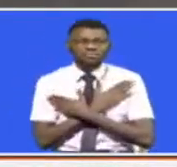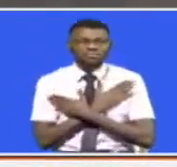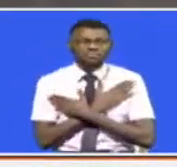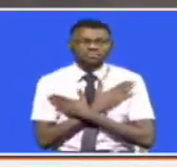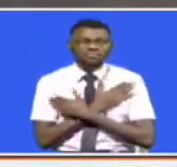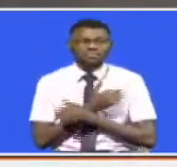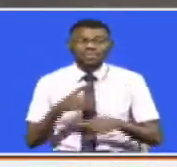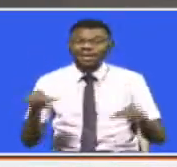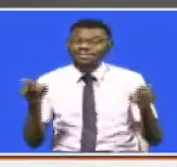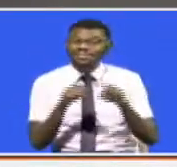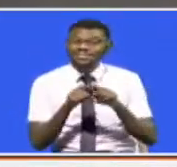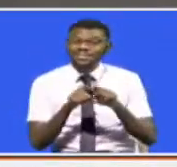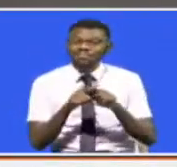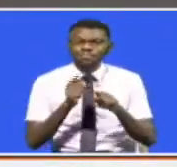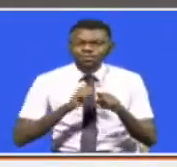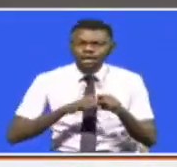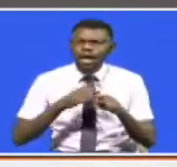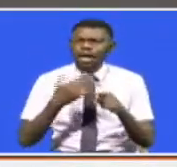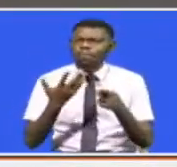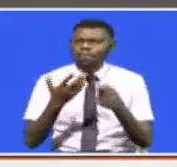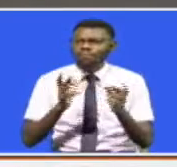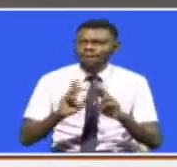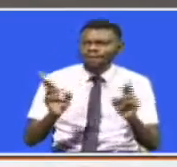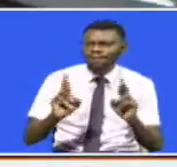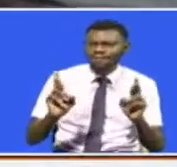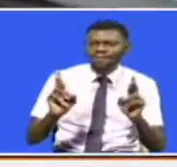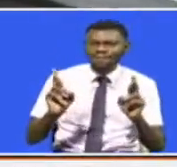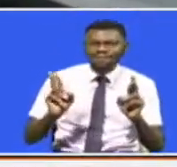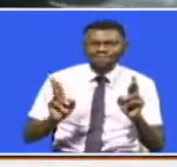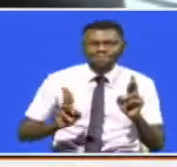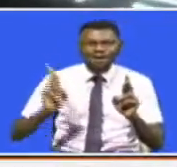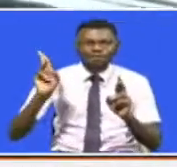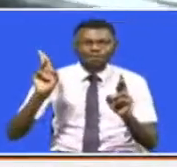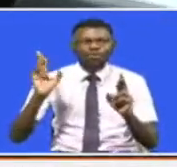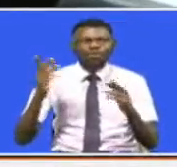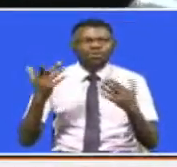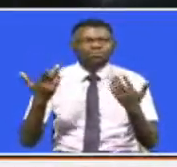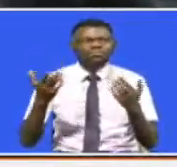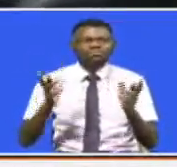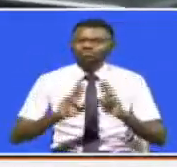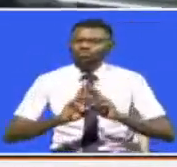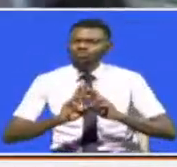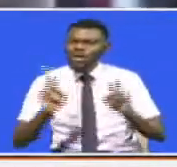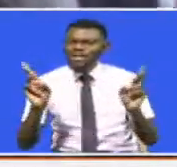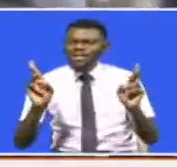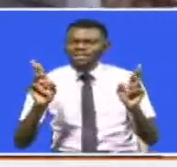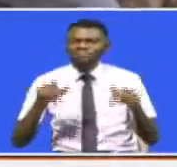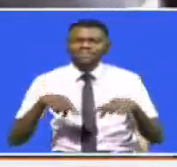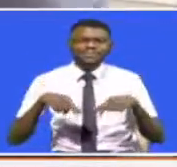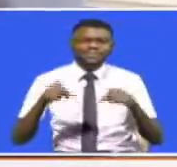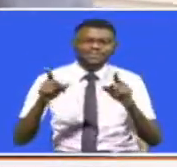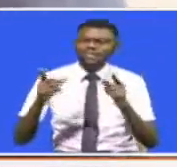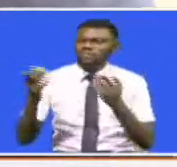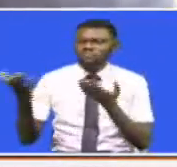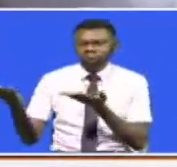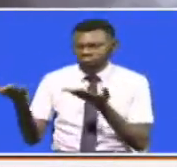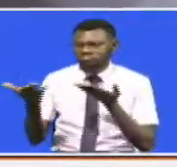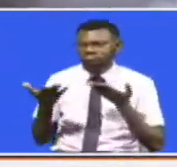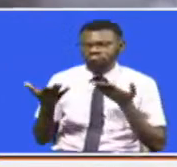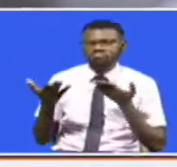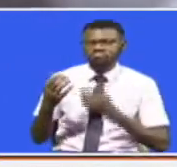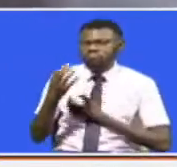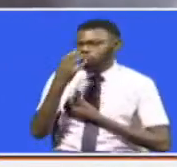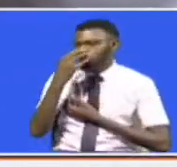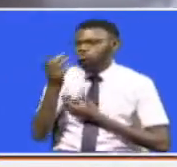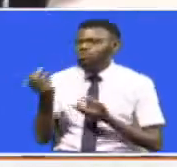day, former President Kenyatta would change the mood of the country when he invited the president-elect to State House as per the tradition.